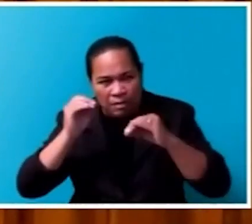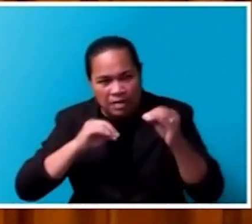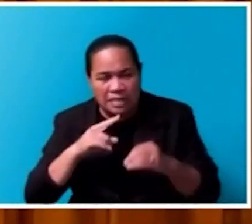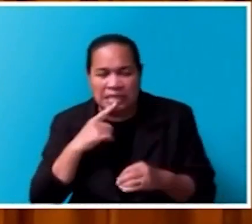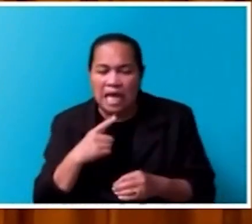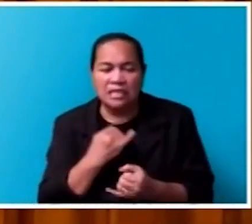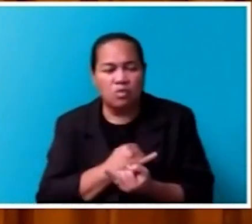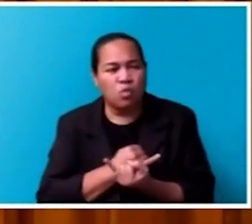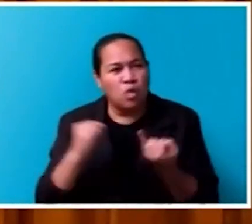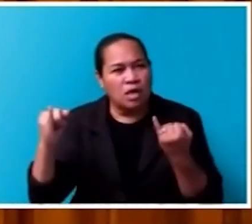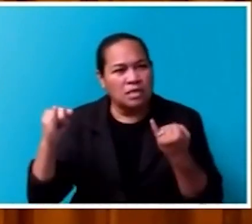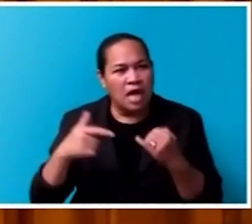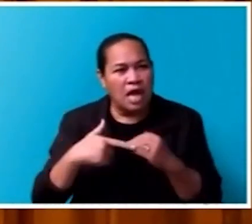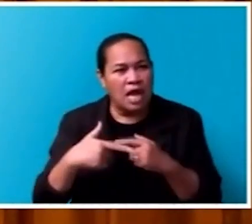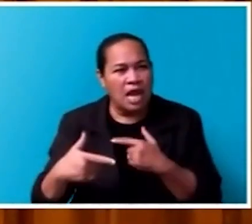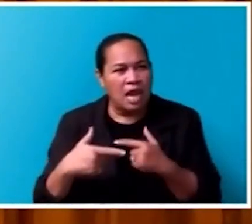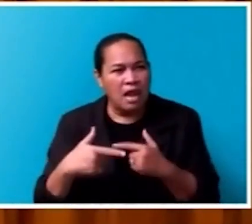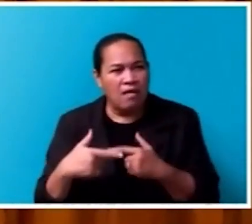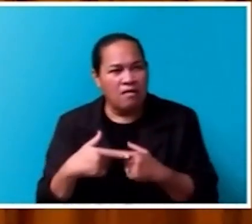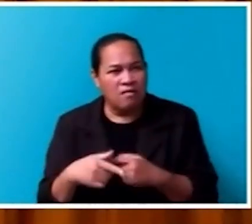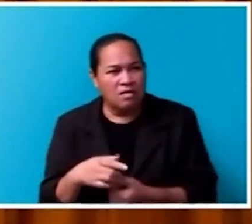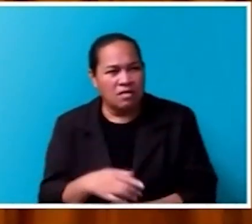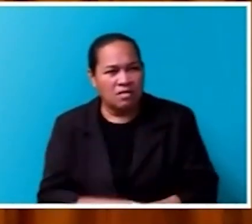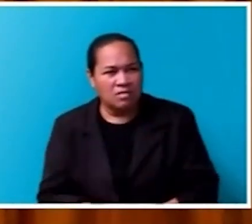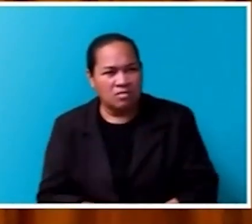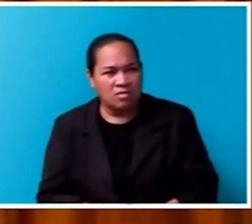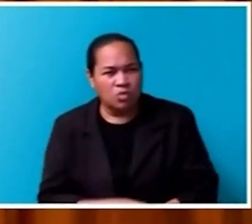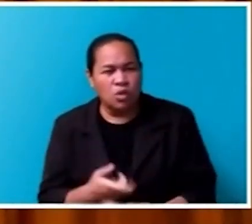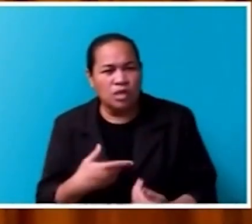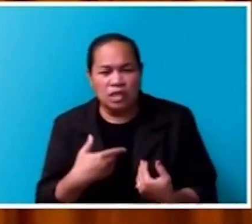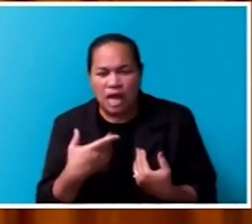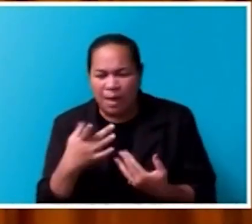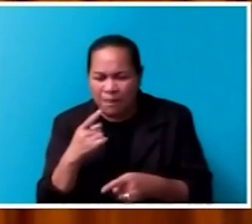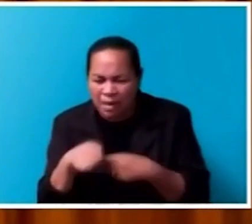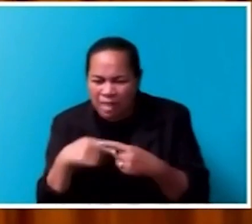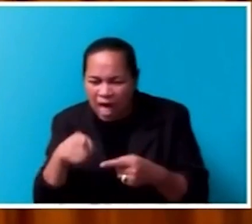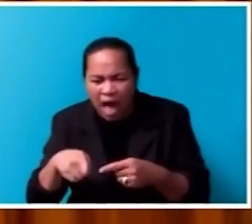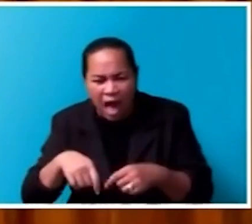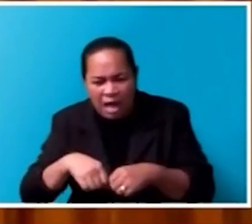worst level of qualification given to a financial statement.